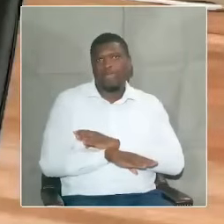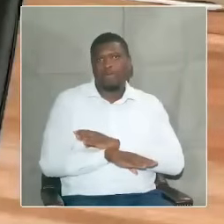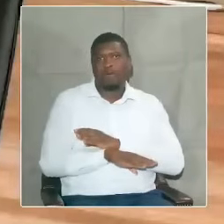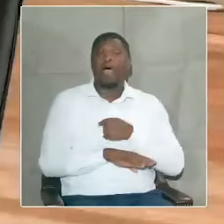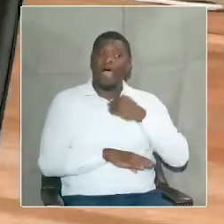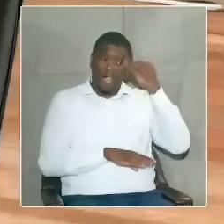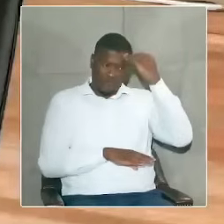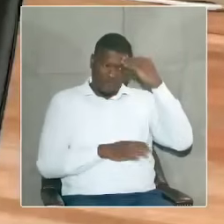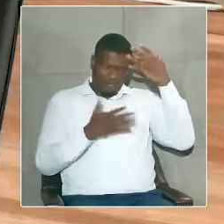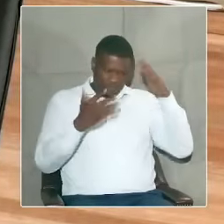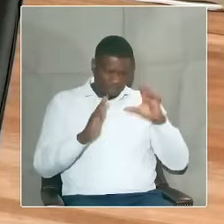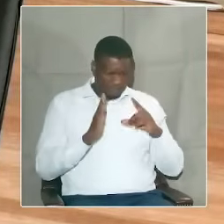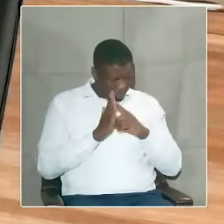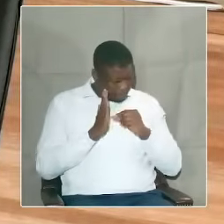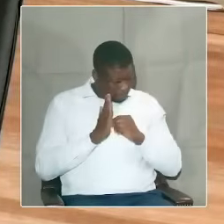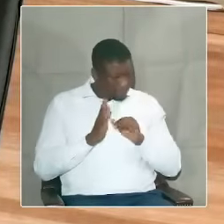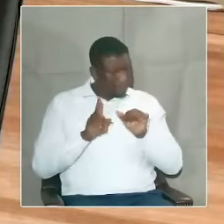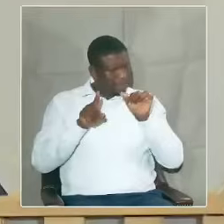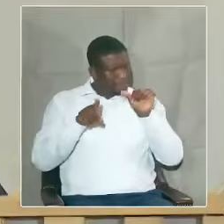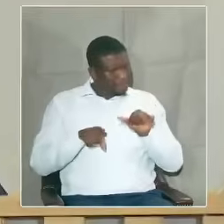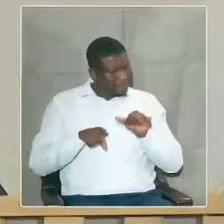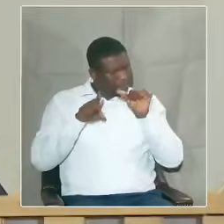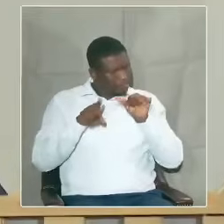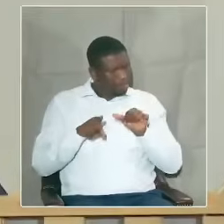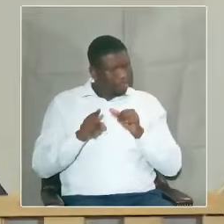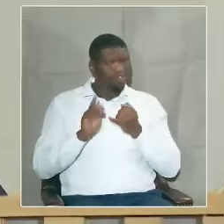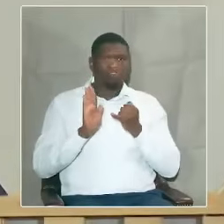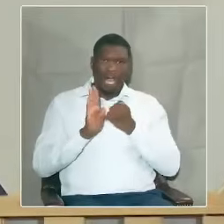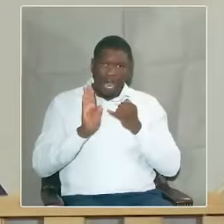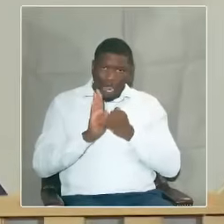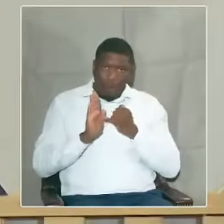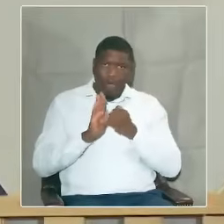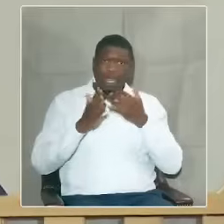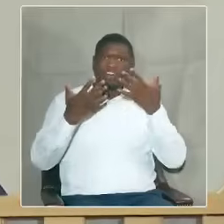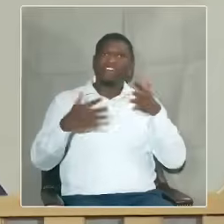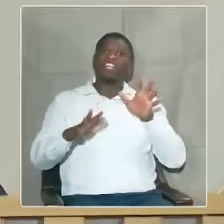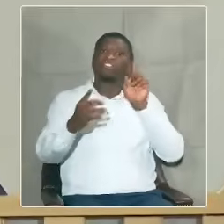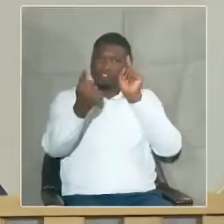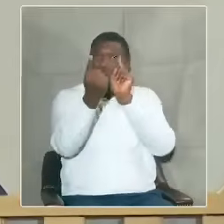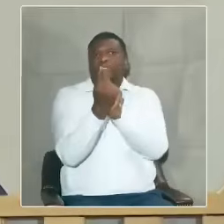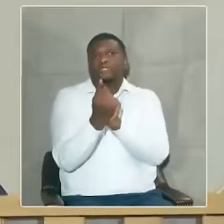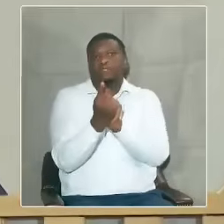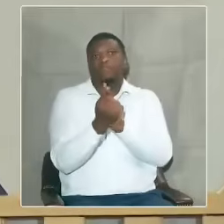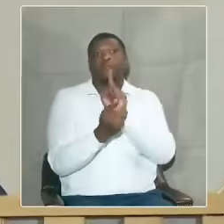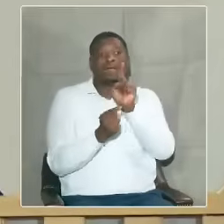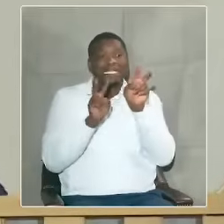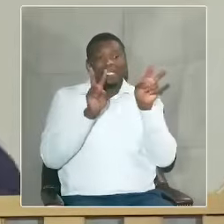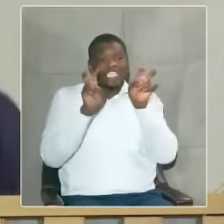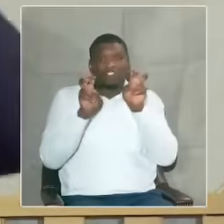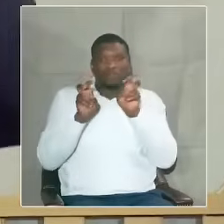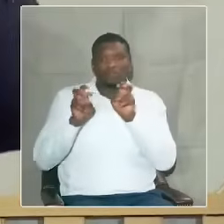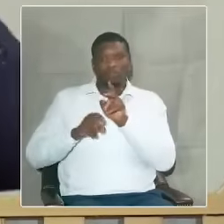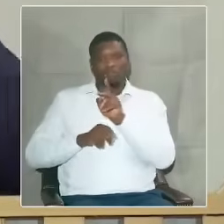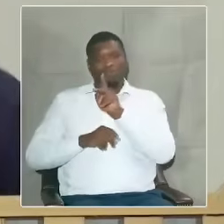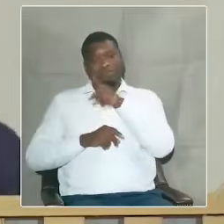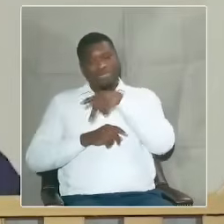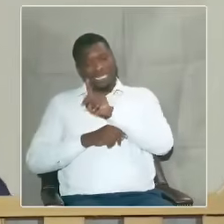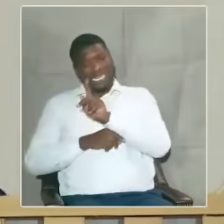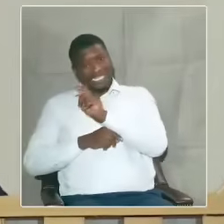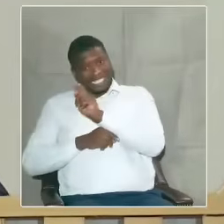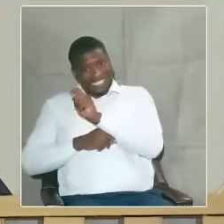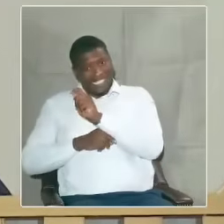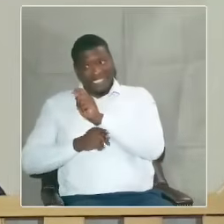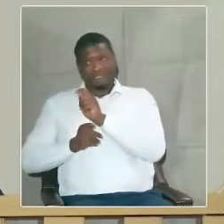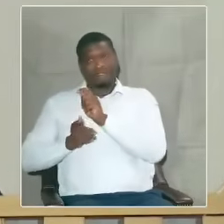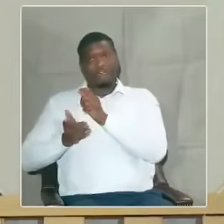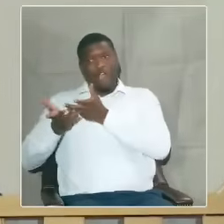the 16th of January, and we discussed other matters. When we come to this one, he says, no, let's wait for